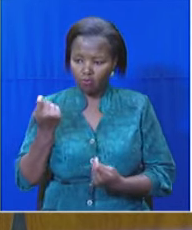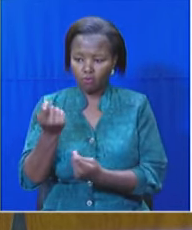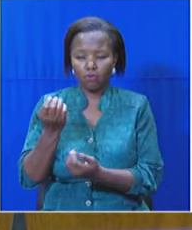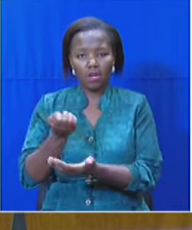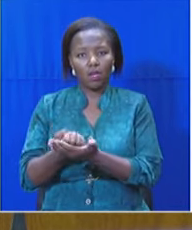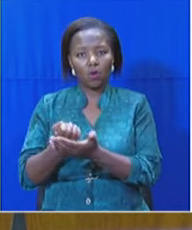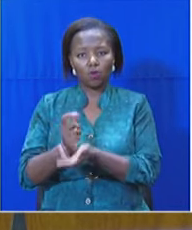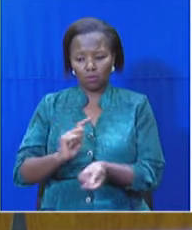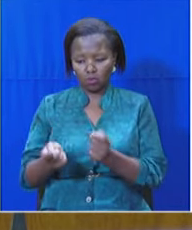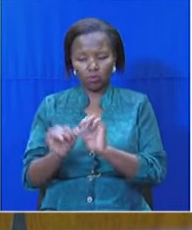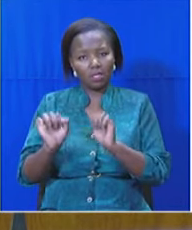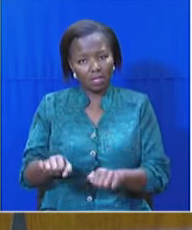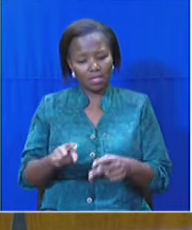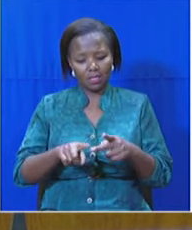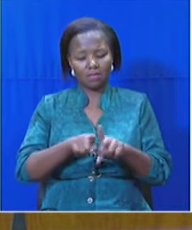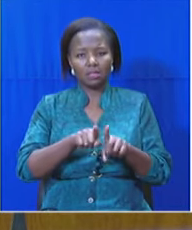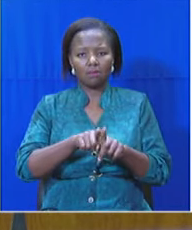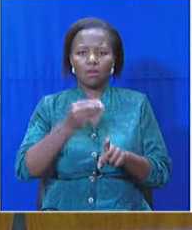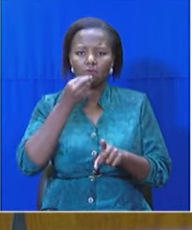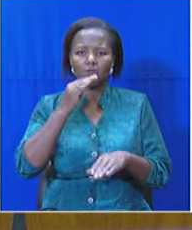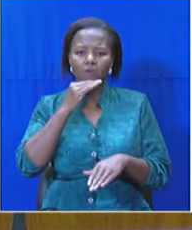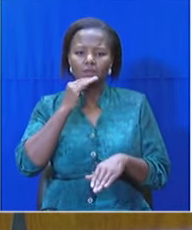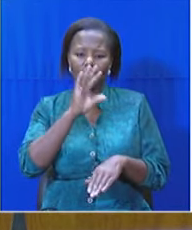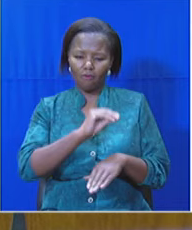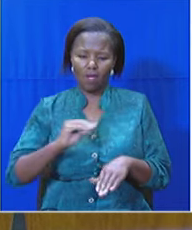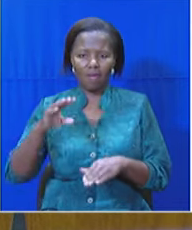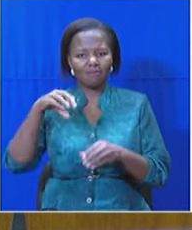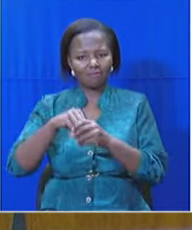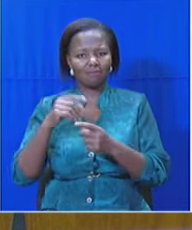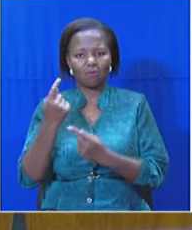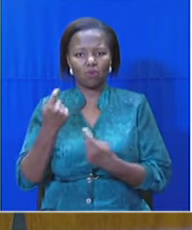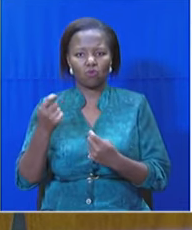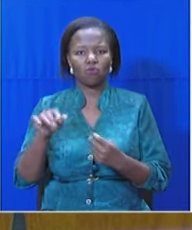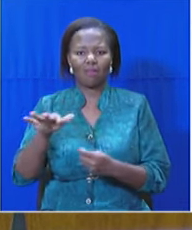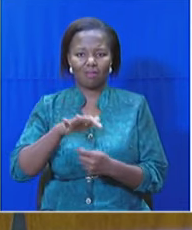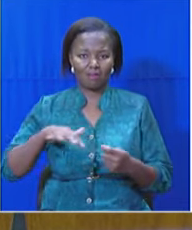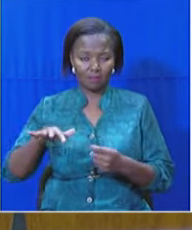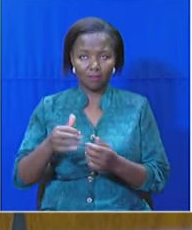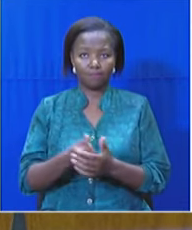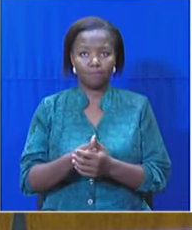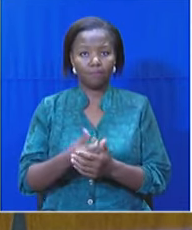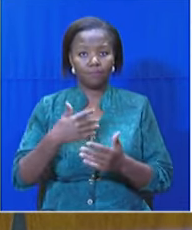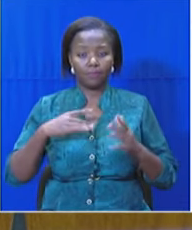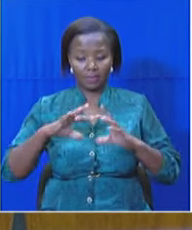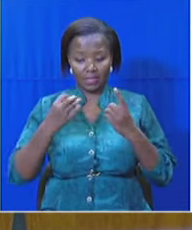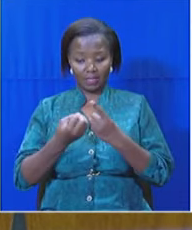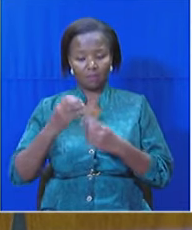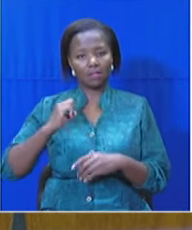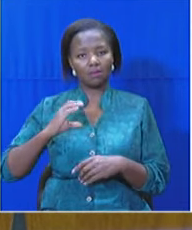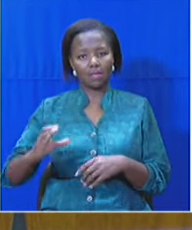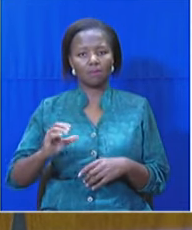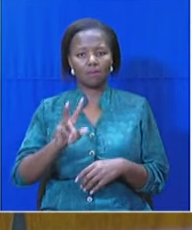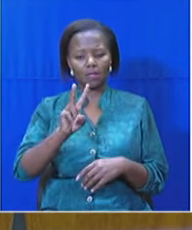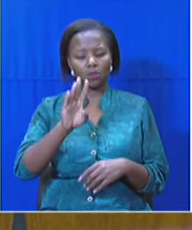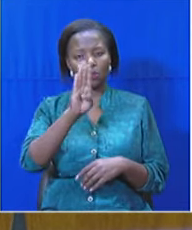food security for our community in the rural areas. The department has committed 2 billion for the implementation